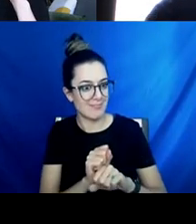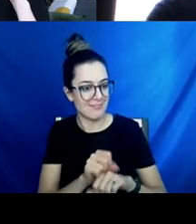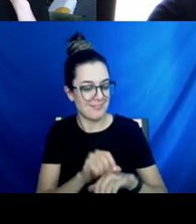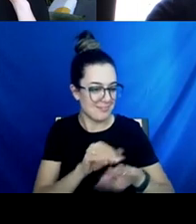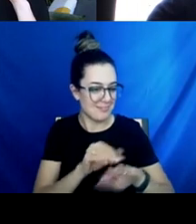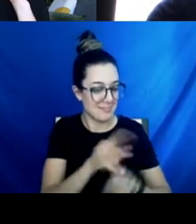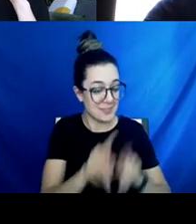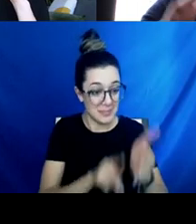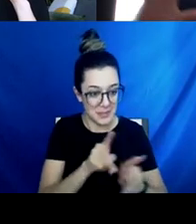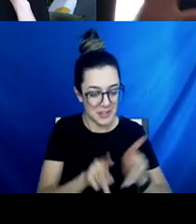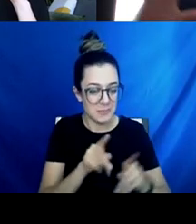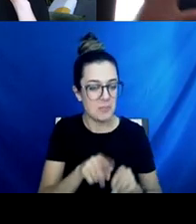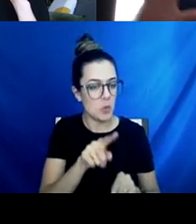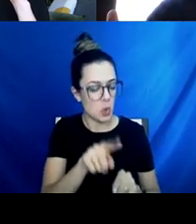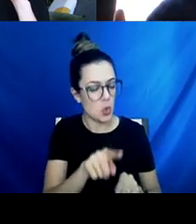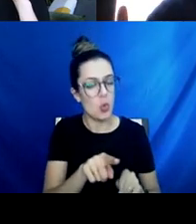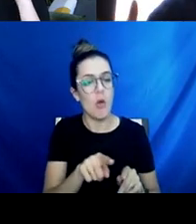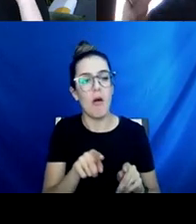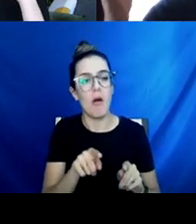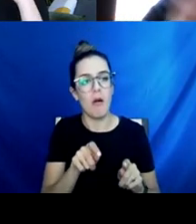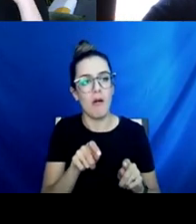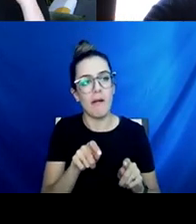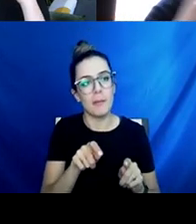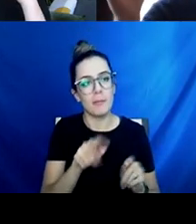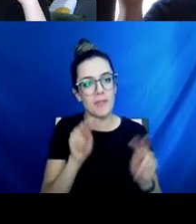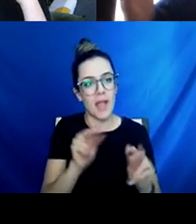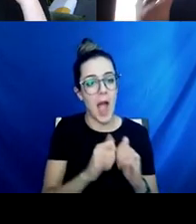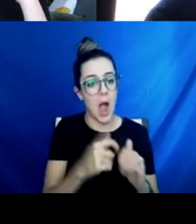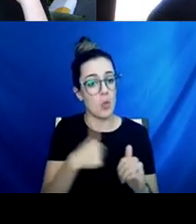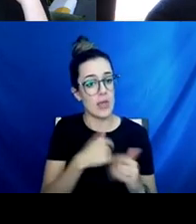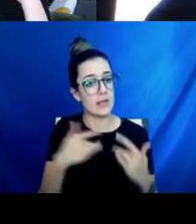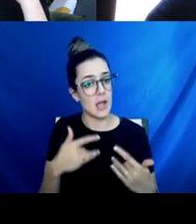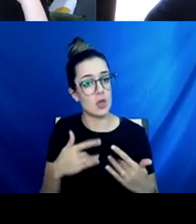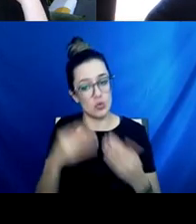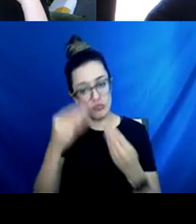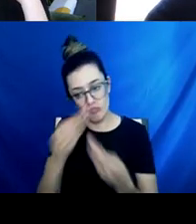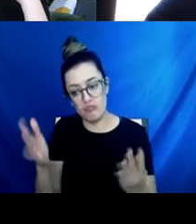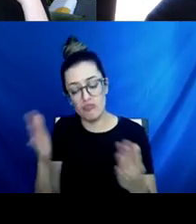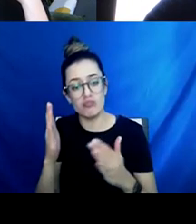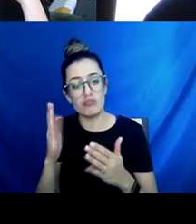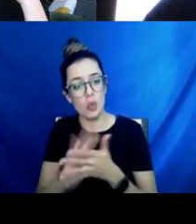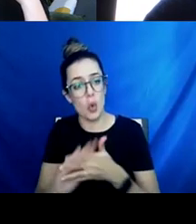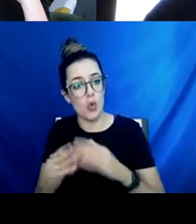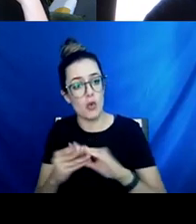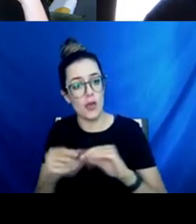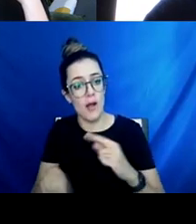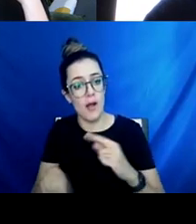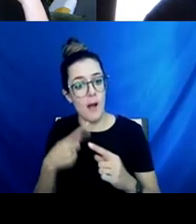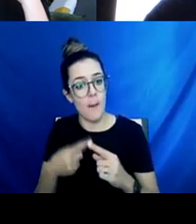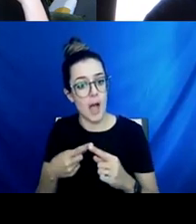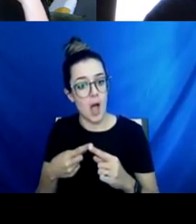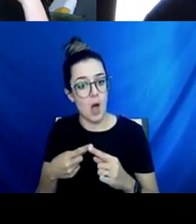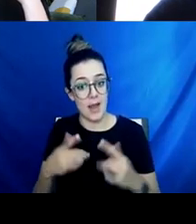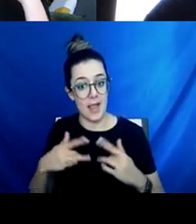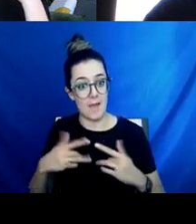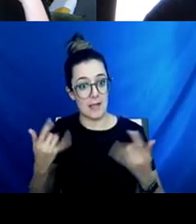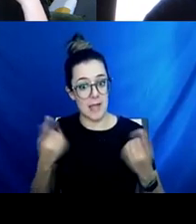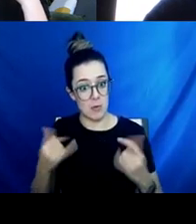This question is, how can the media hold the Biden administration accountable for what's happening to Haitian women, men, and children at the